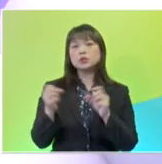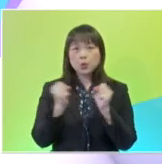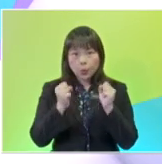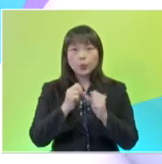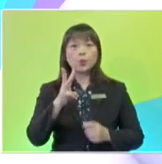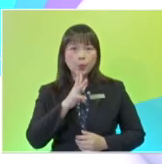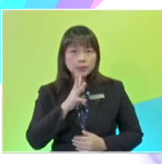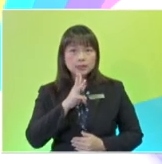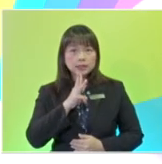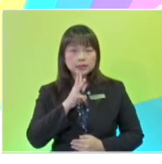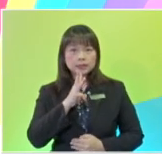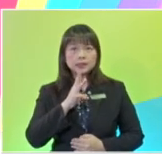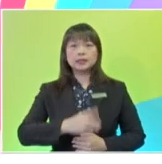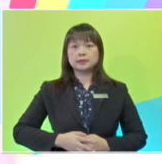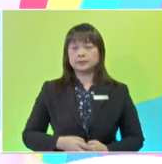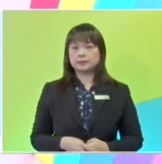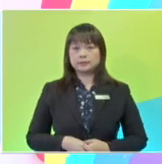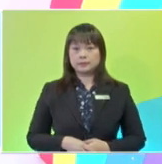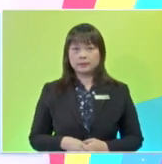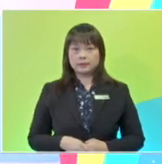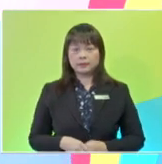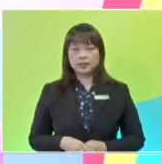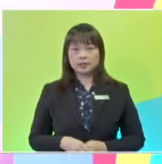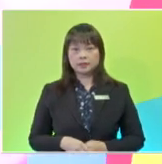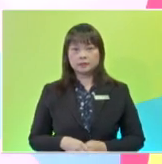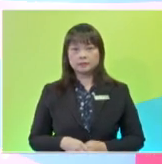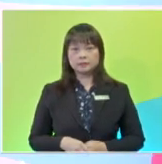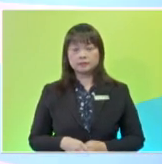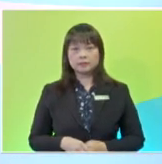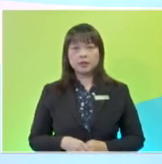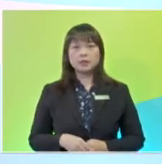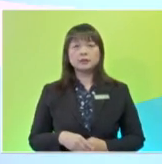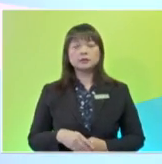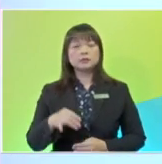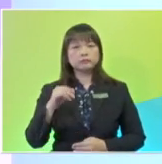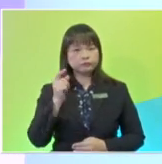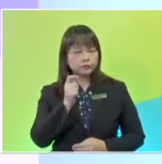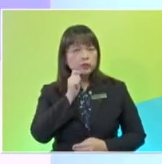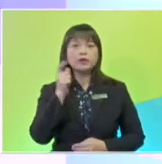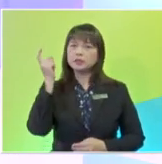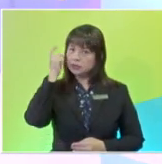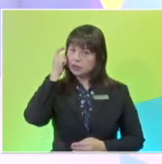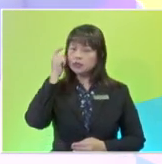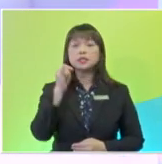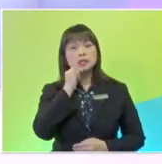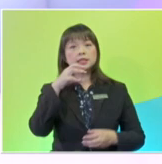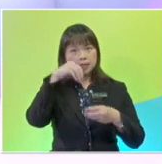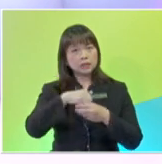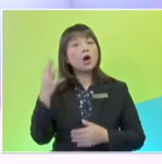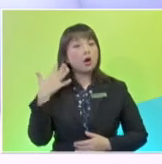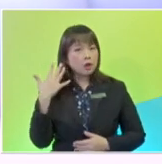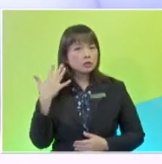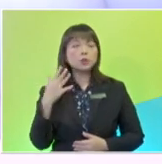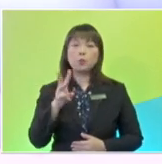dissolve more quickly in hot water or cold water. I think it's hot water from what we experimented. It seemed to